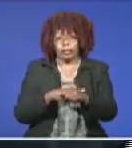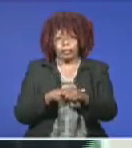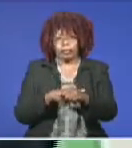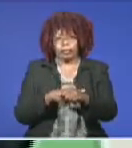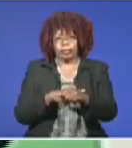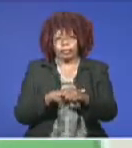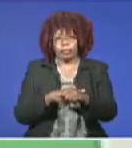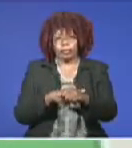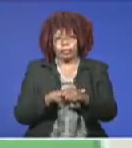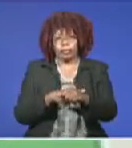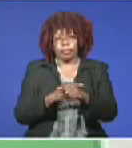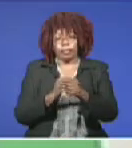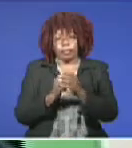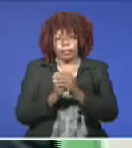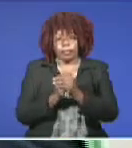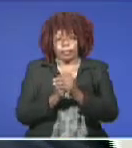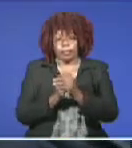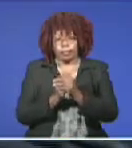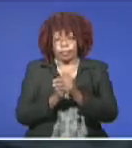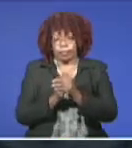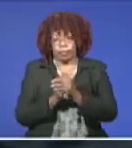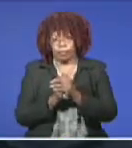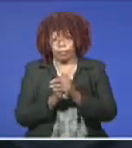For the first time, Mr. Speaker,